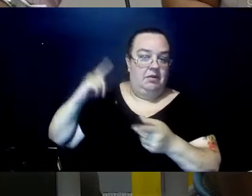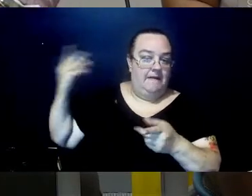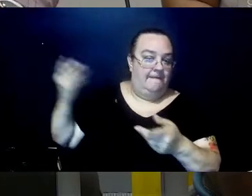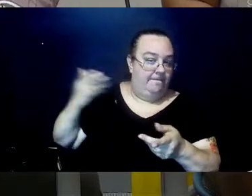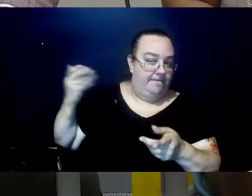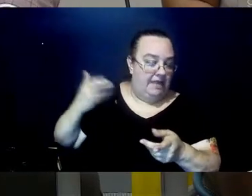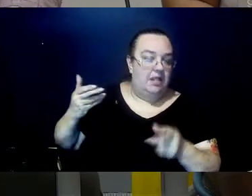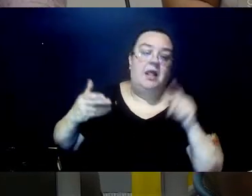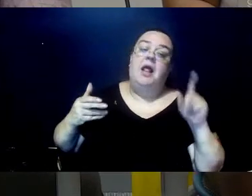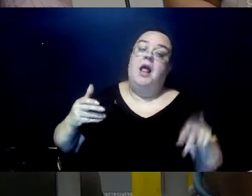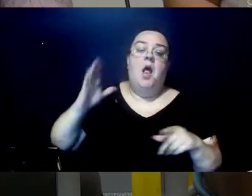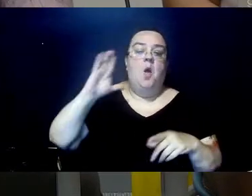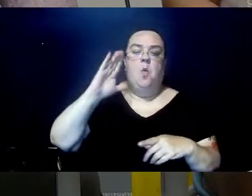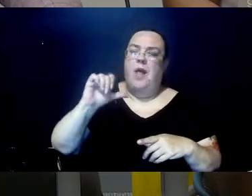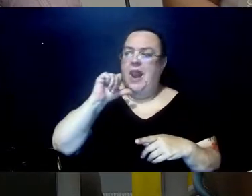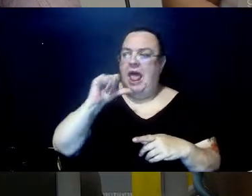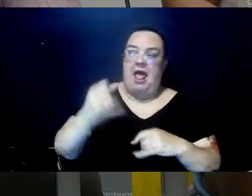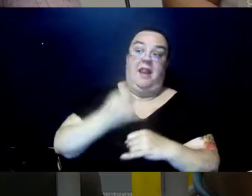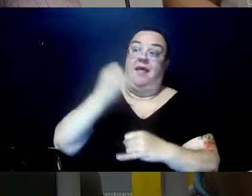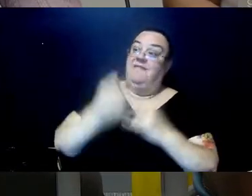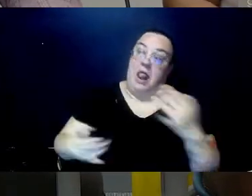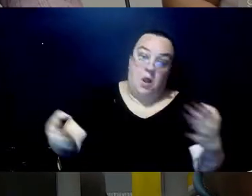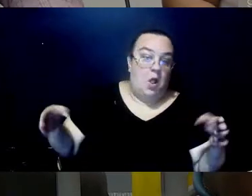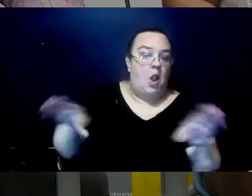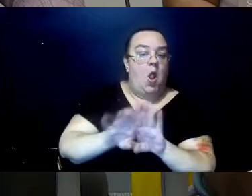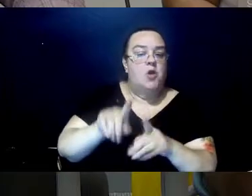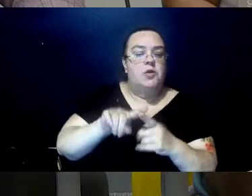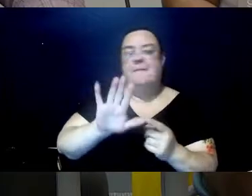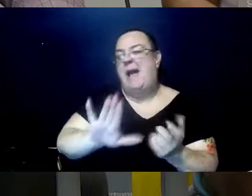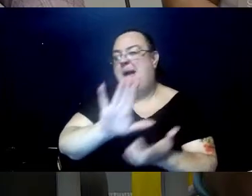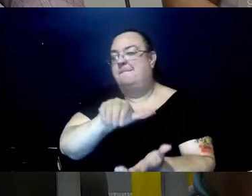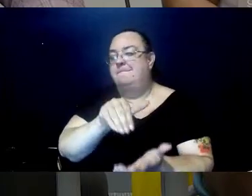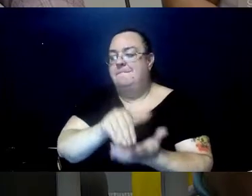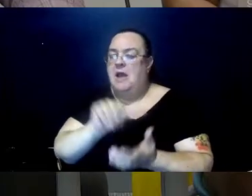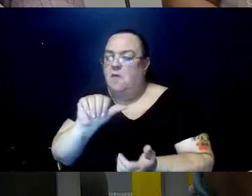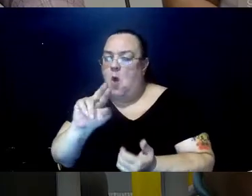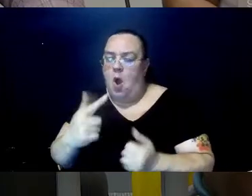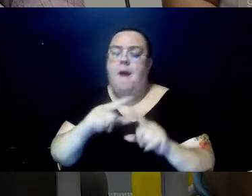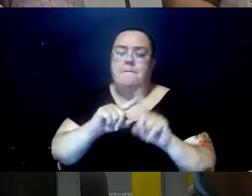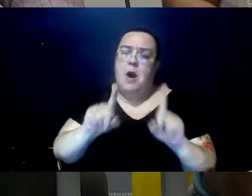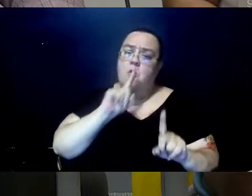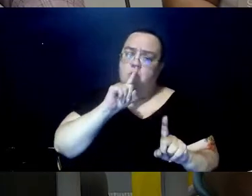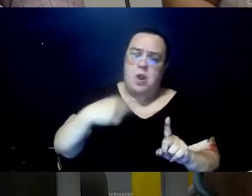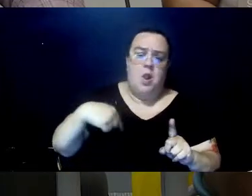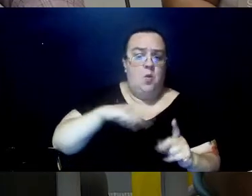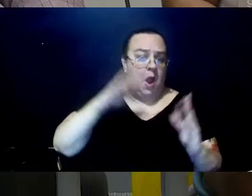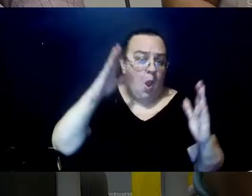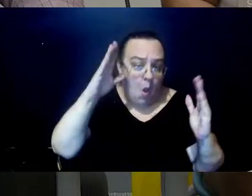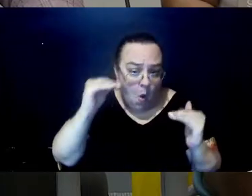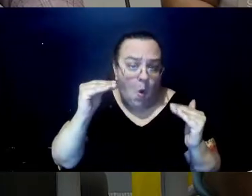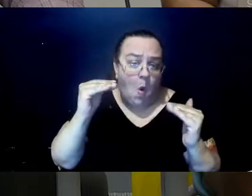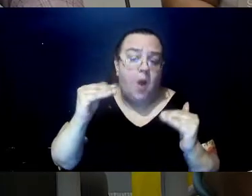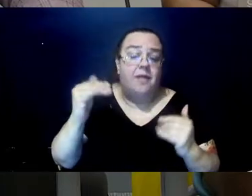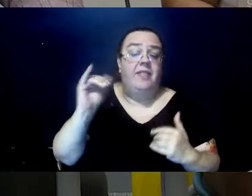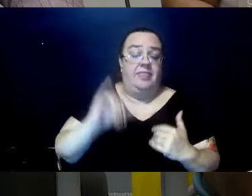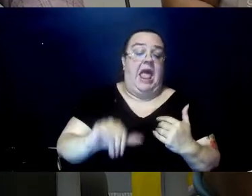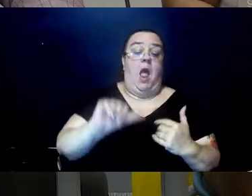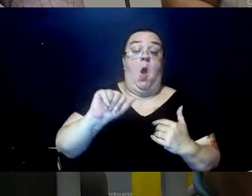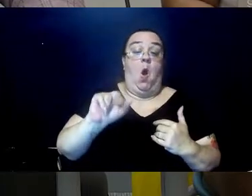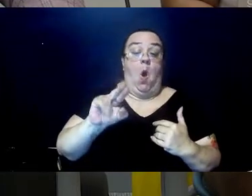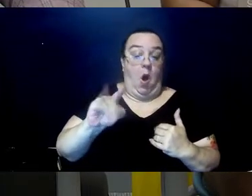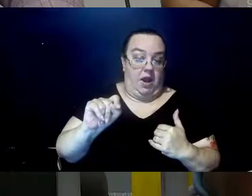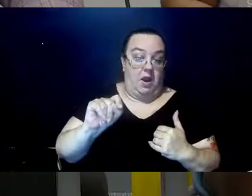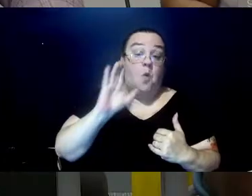out until around mid-August. But we're real hopeful that the audit will be completed on time